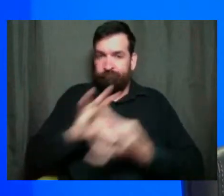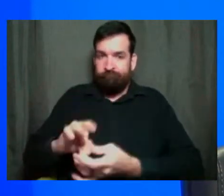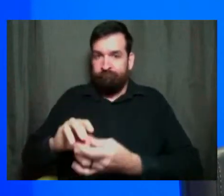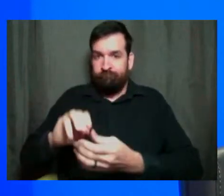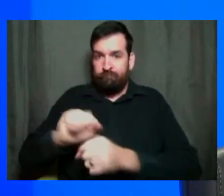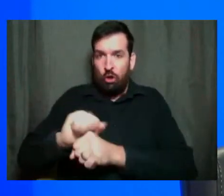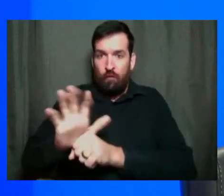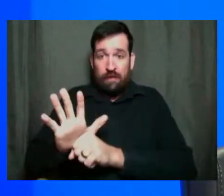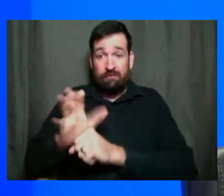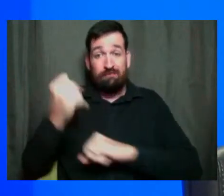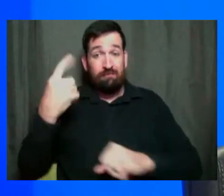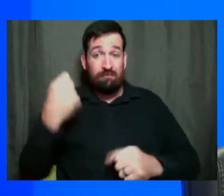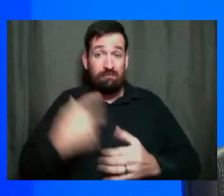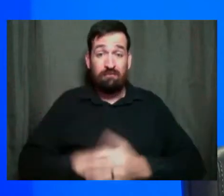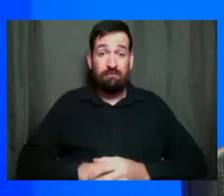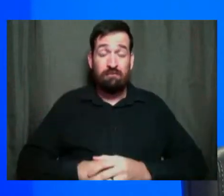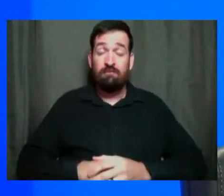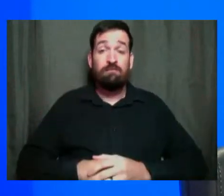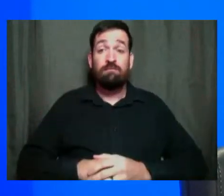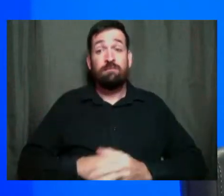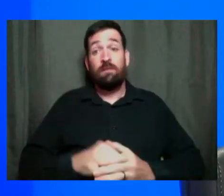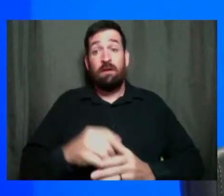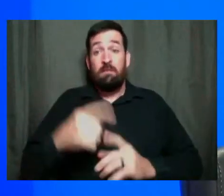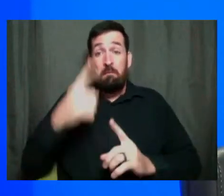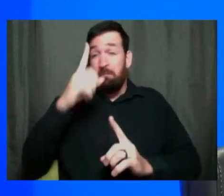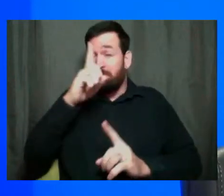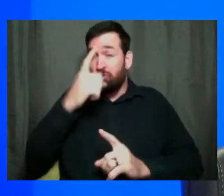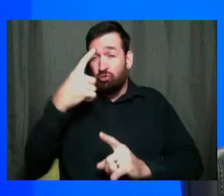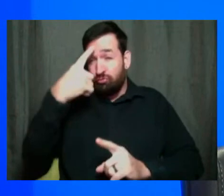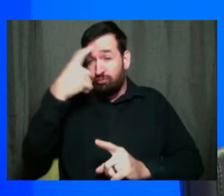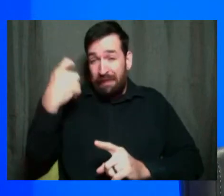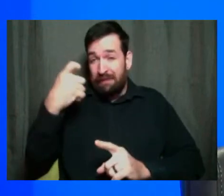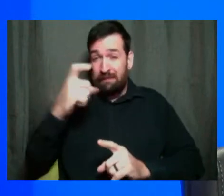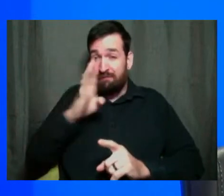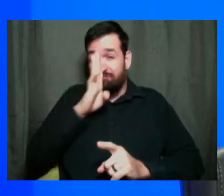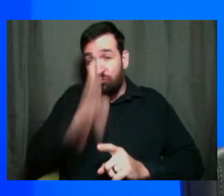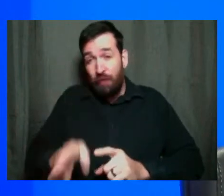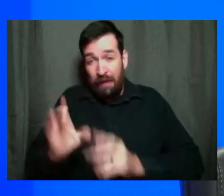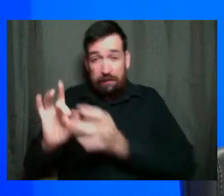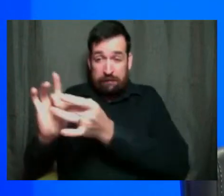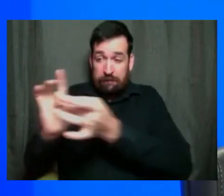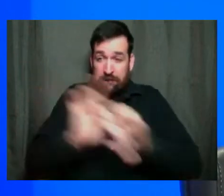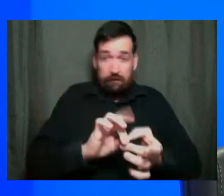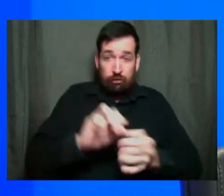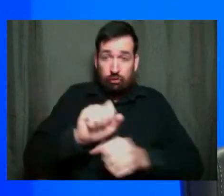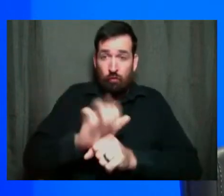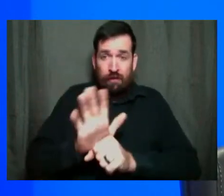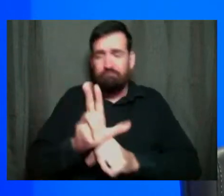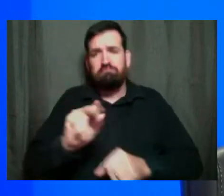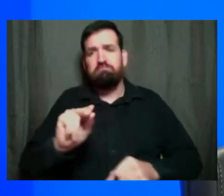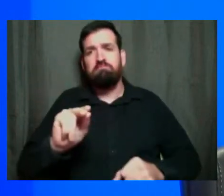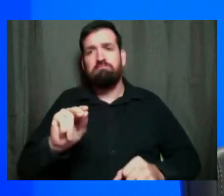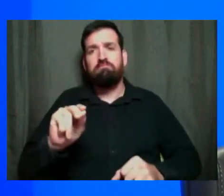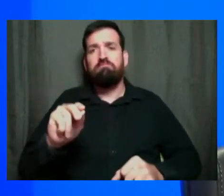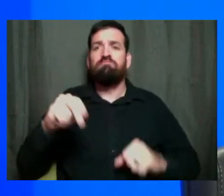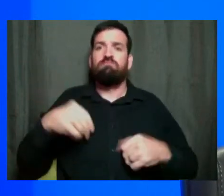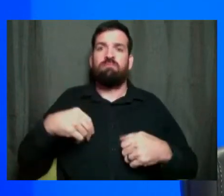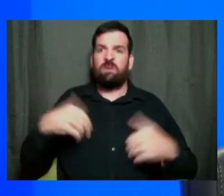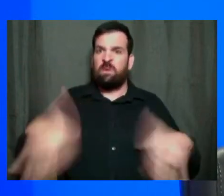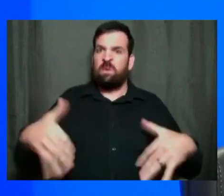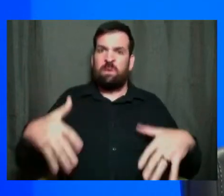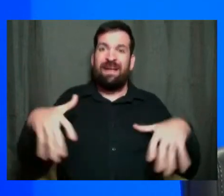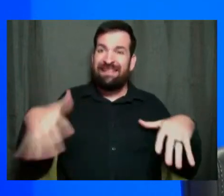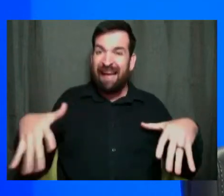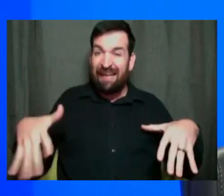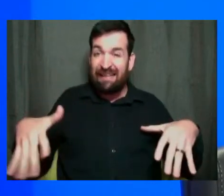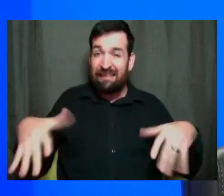of this is not a direct effect of COVID necessarily. There's so much anxiety, now we see more mental health issues